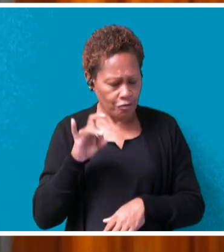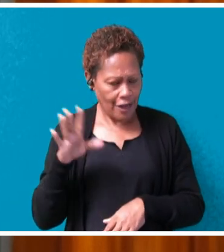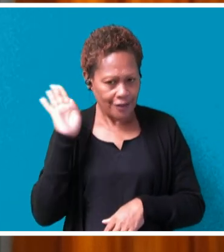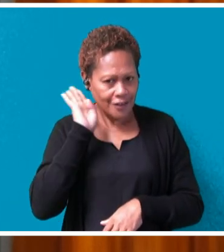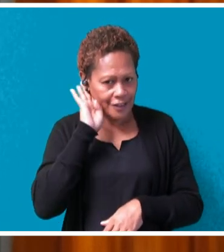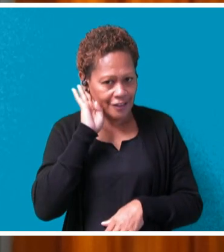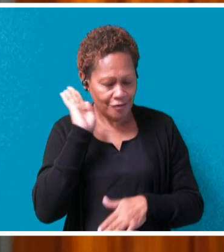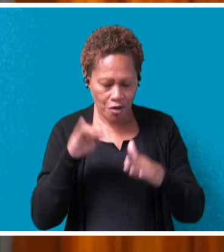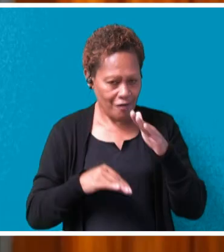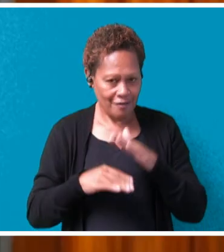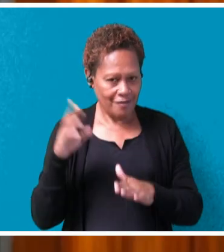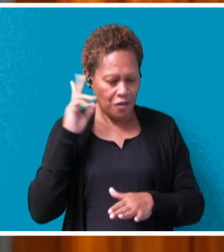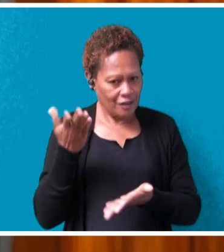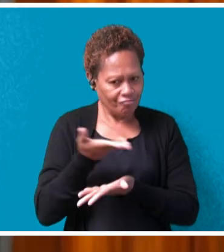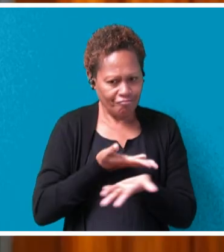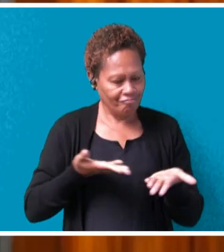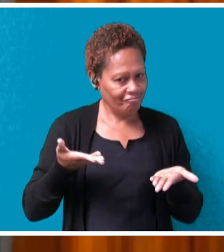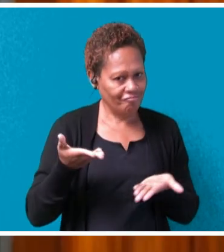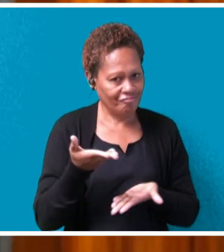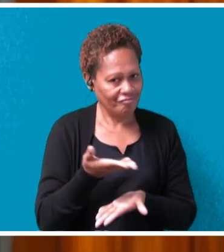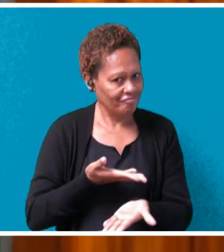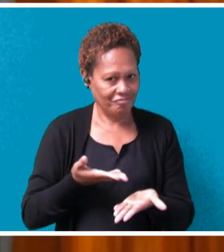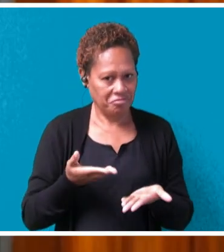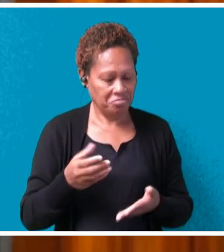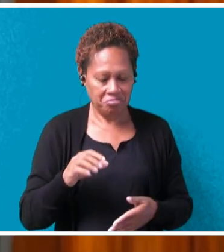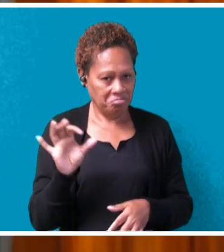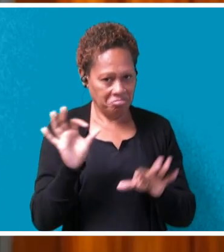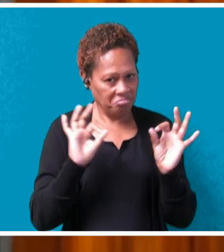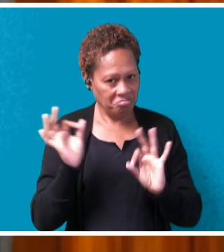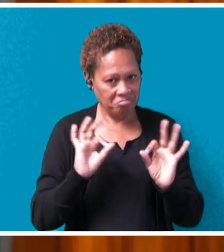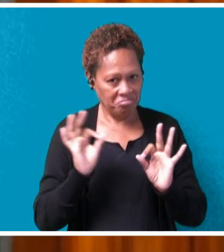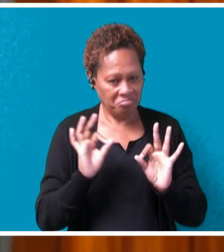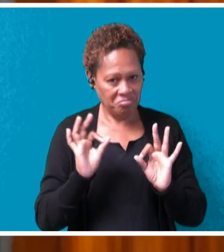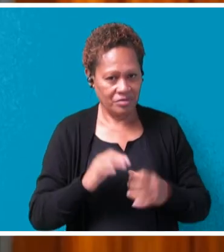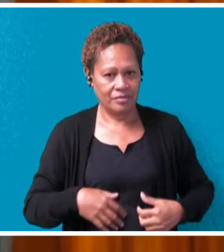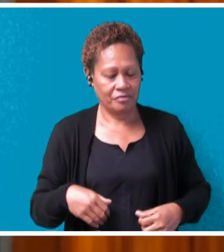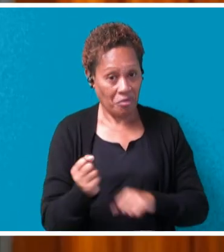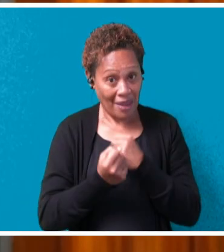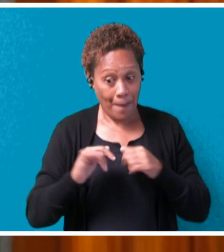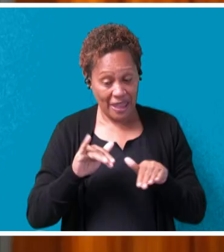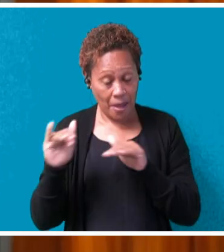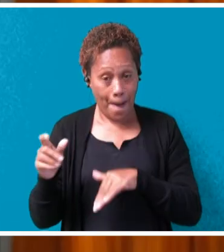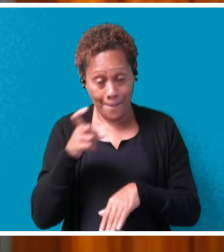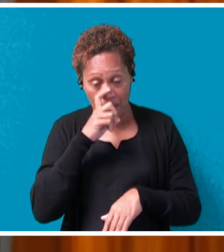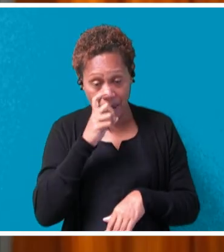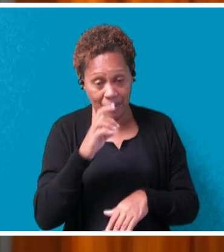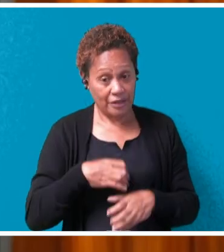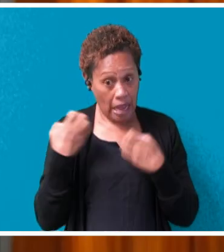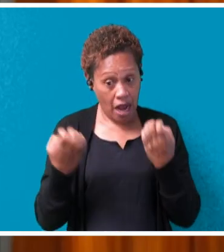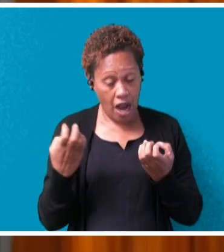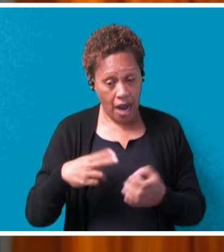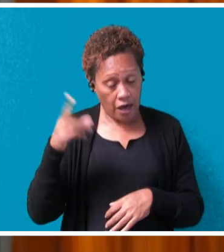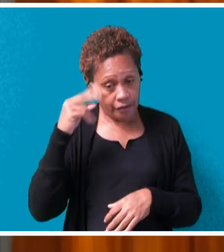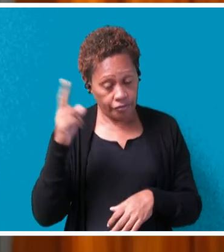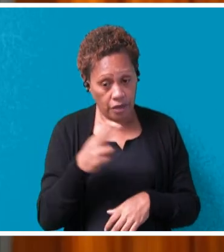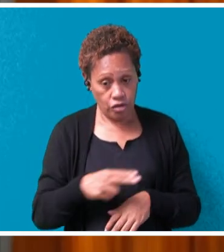fulfilled without dialogue, and it cannot be fulfilled without the active participation of our people. I therefore encourage all Fijians to continue